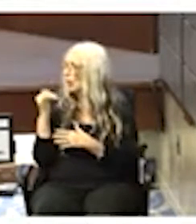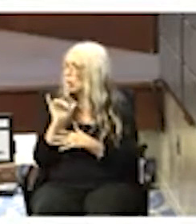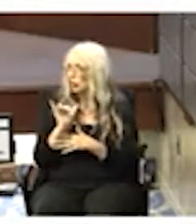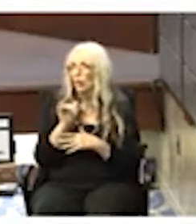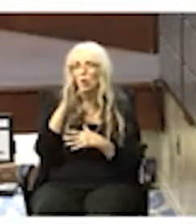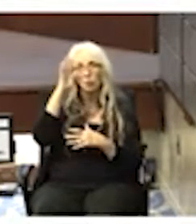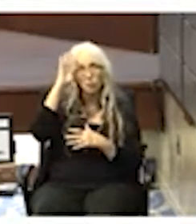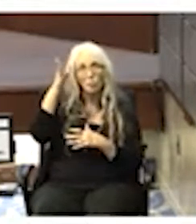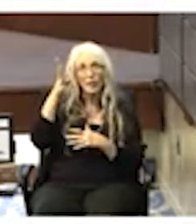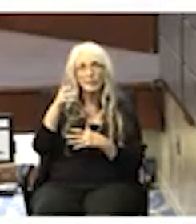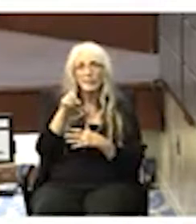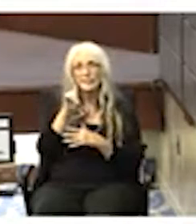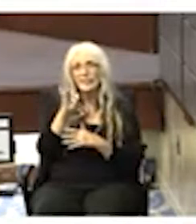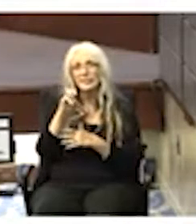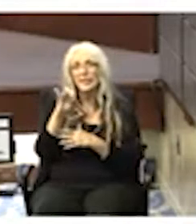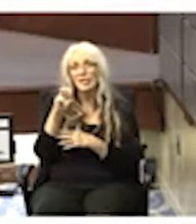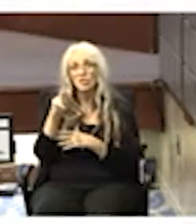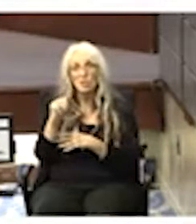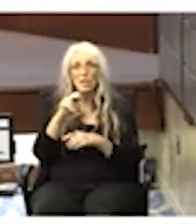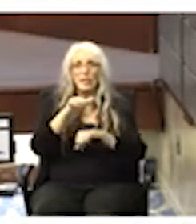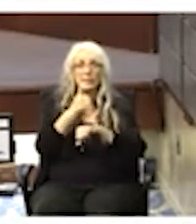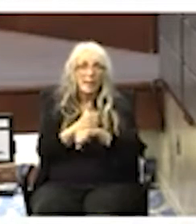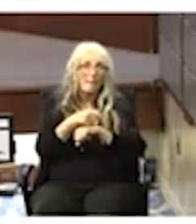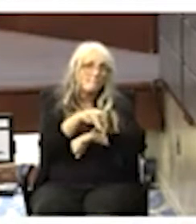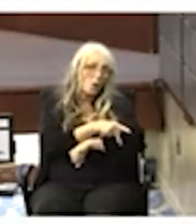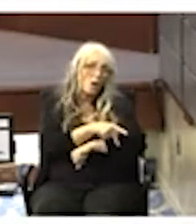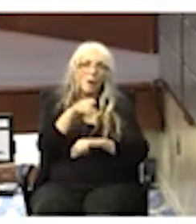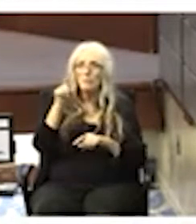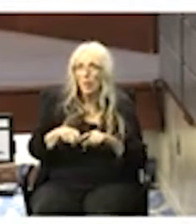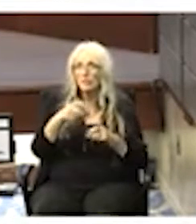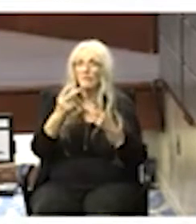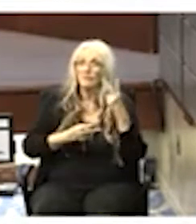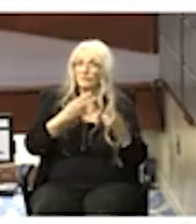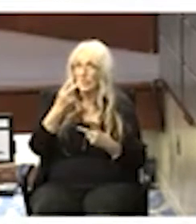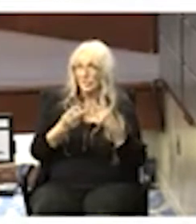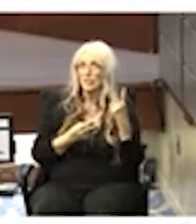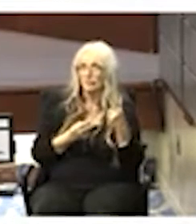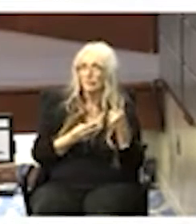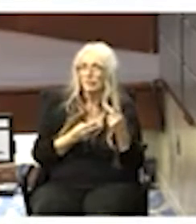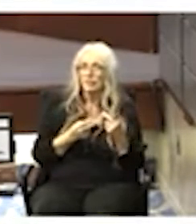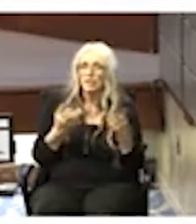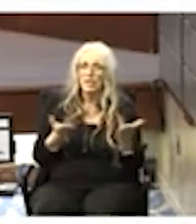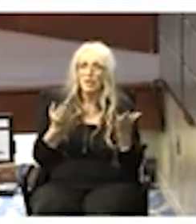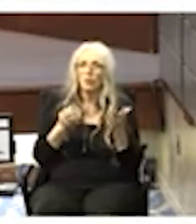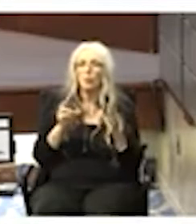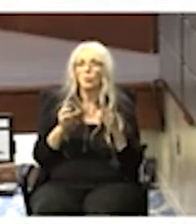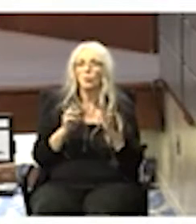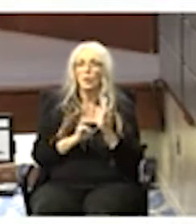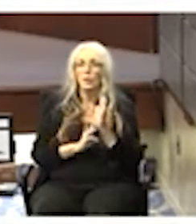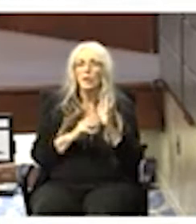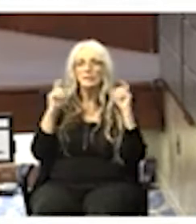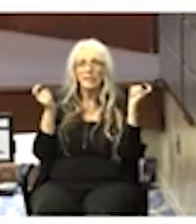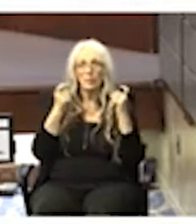of creating a destination, establishing a park as a must-visit destination within the city of Waco, celebrating history